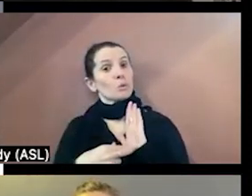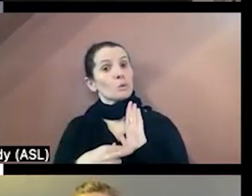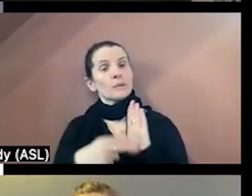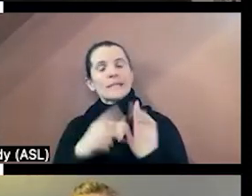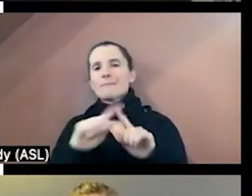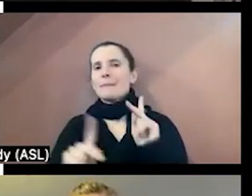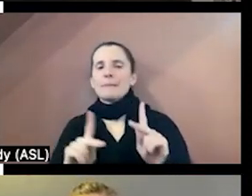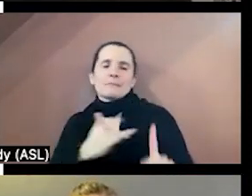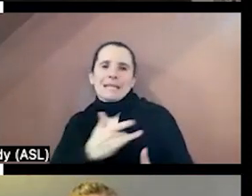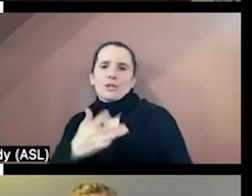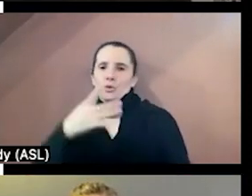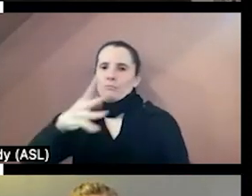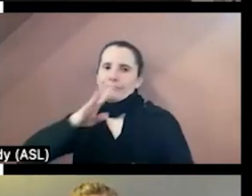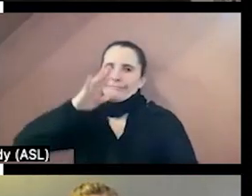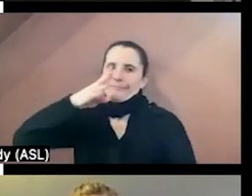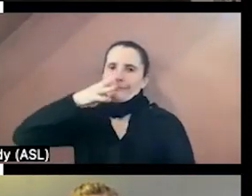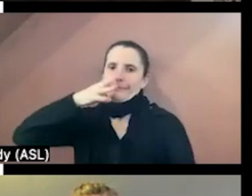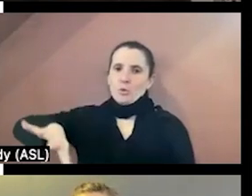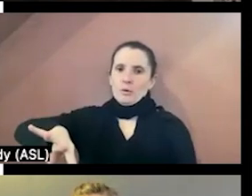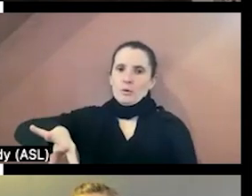Next slide, 19.